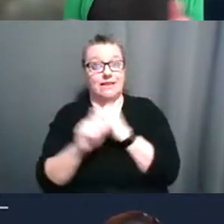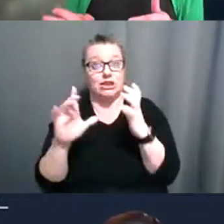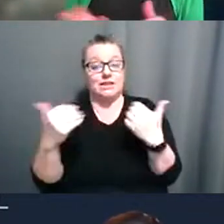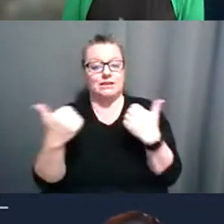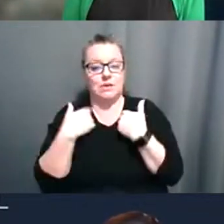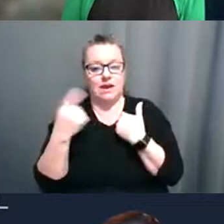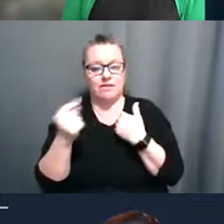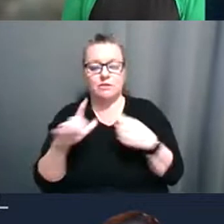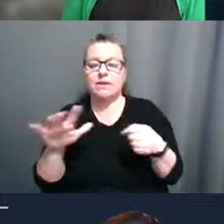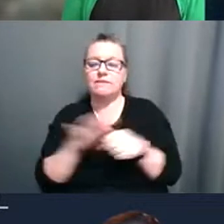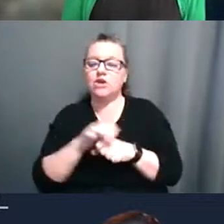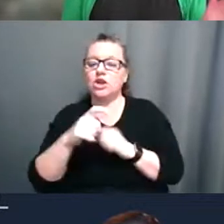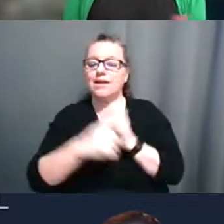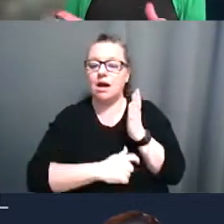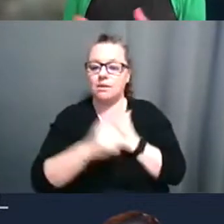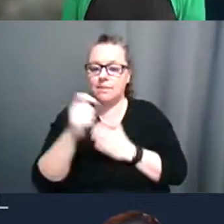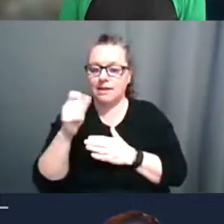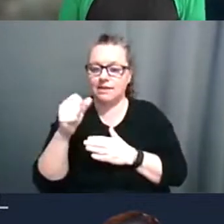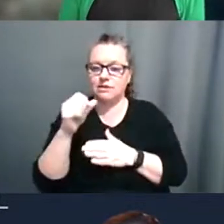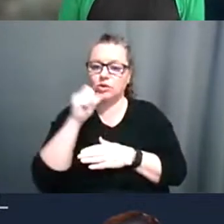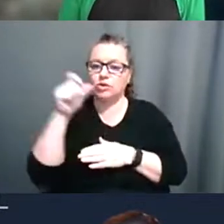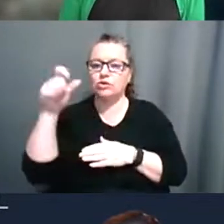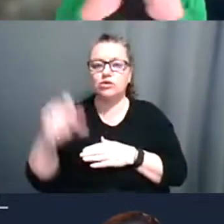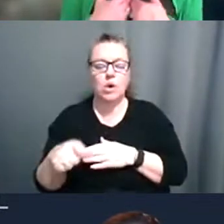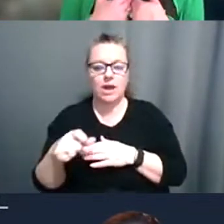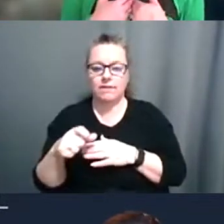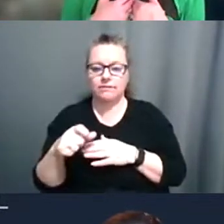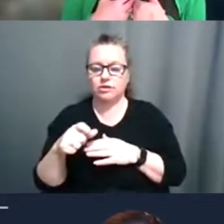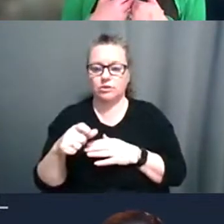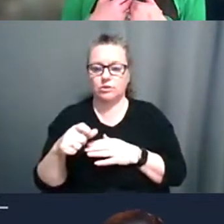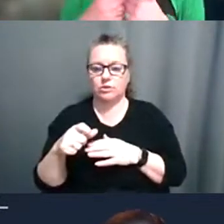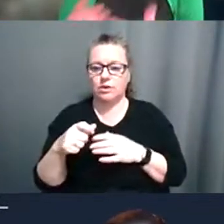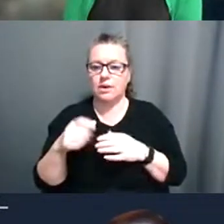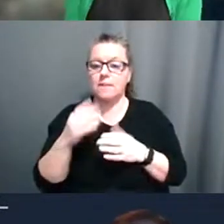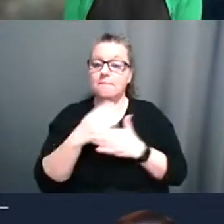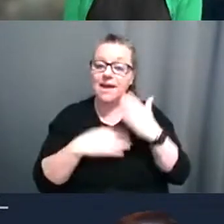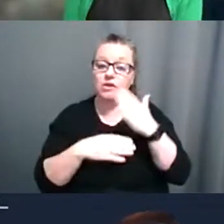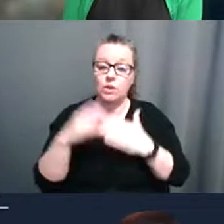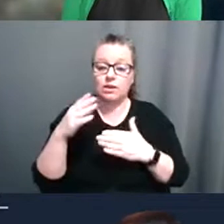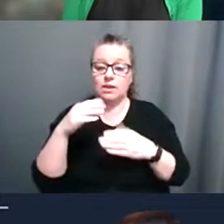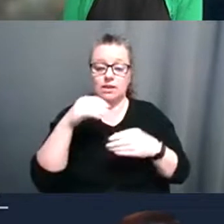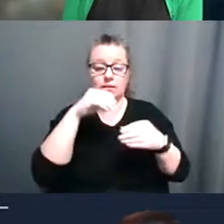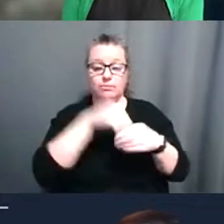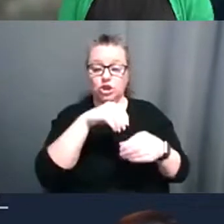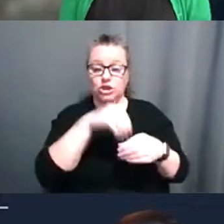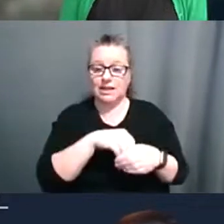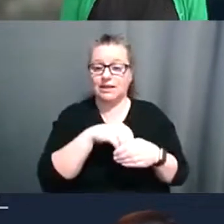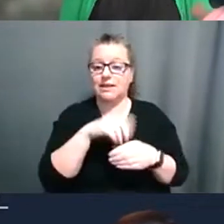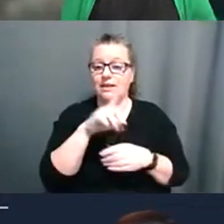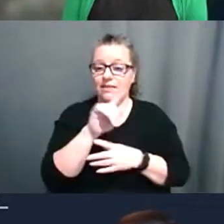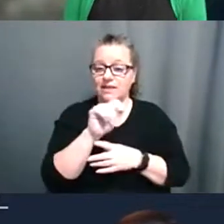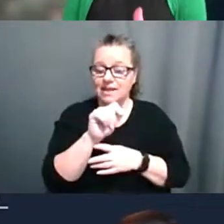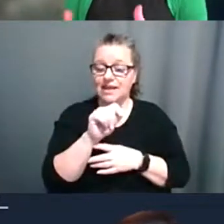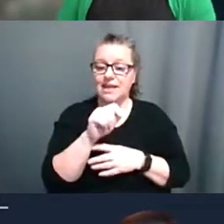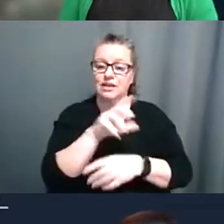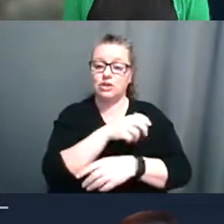be fully automated so that don't even have to put the data, I don't have to manually put the data into the Power BI spreadsheet, but